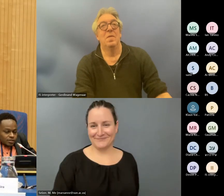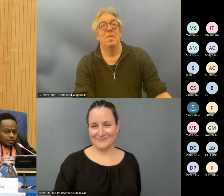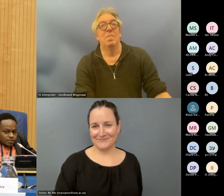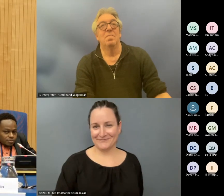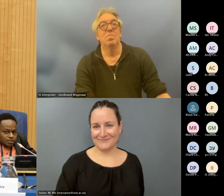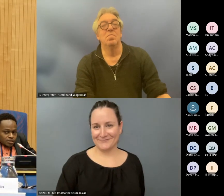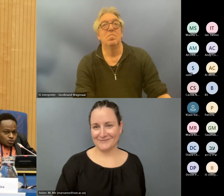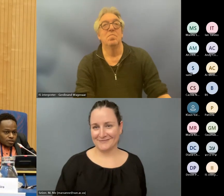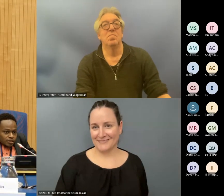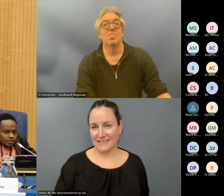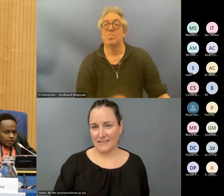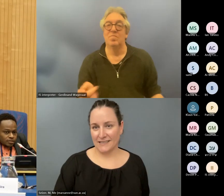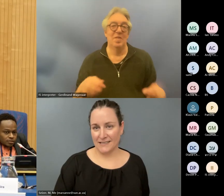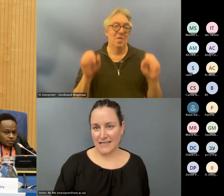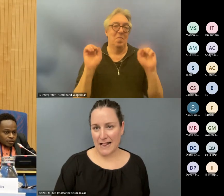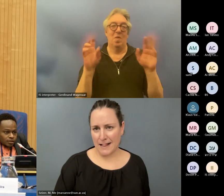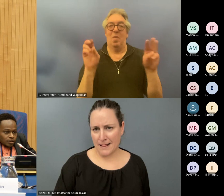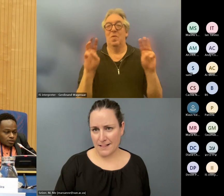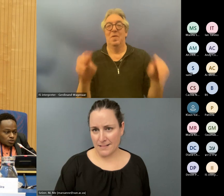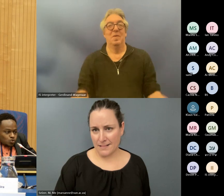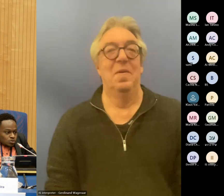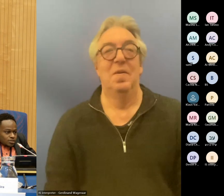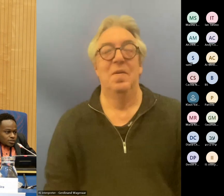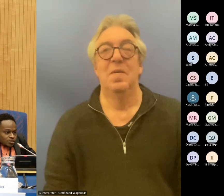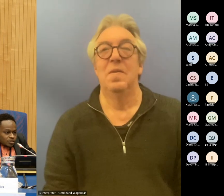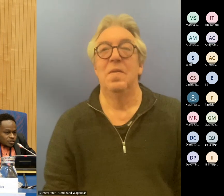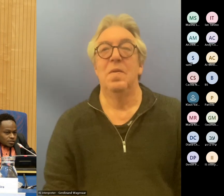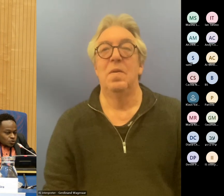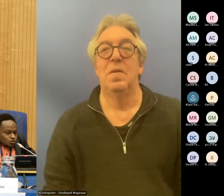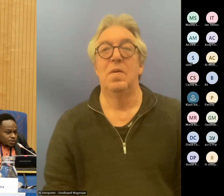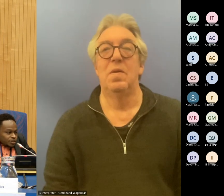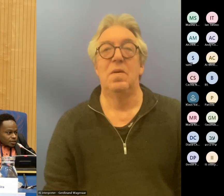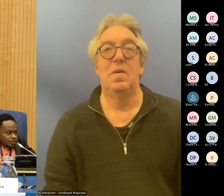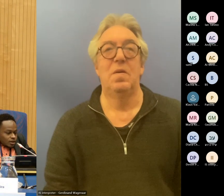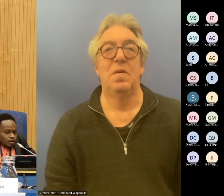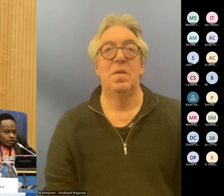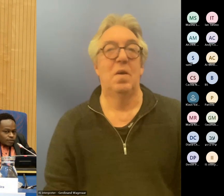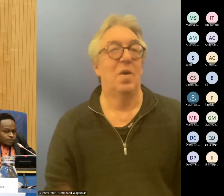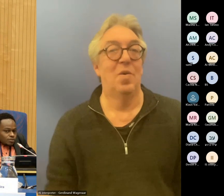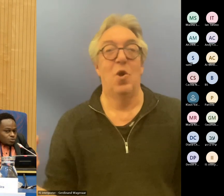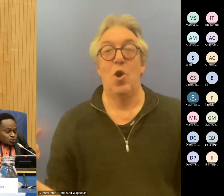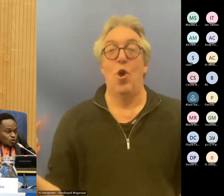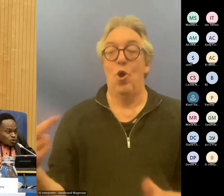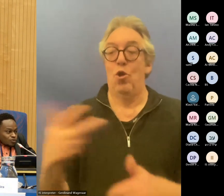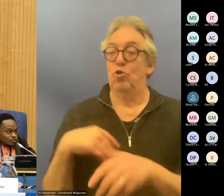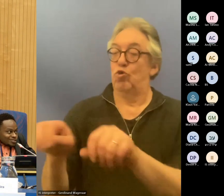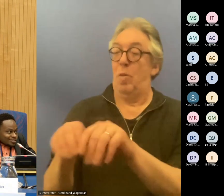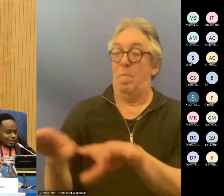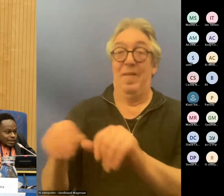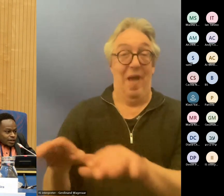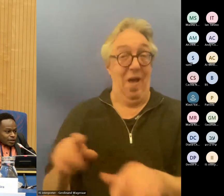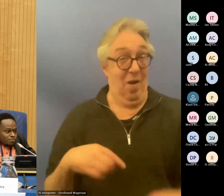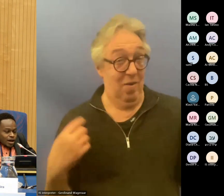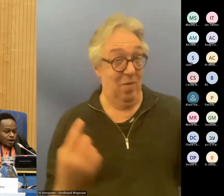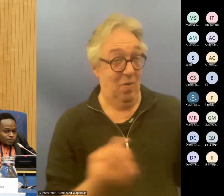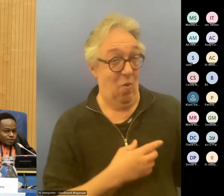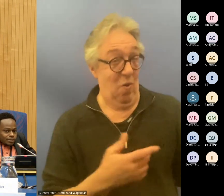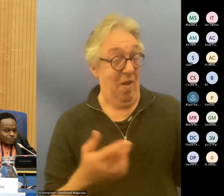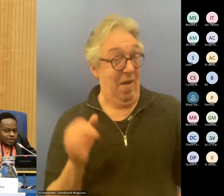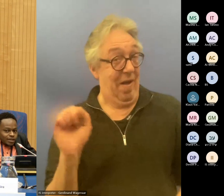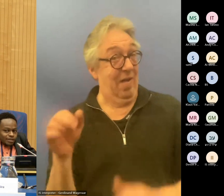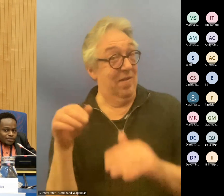I mean, it's amazing to think that tools such as social media that are available to all of us, but